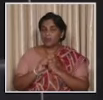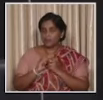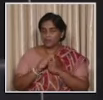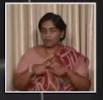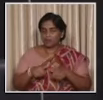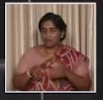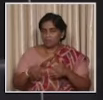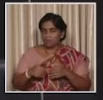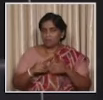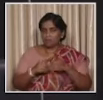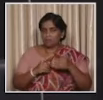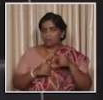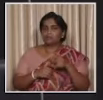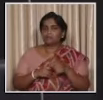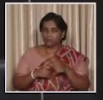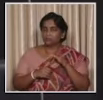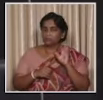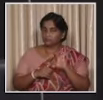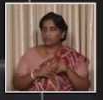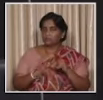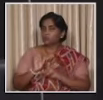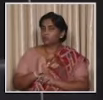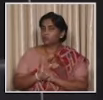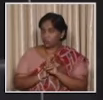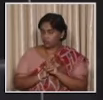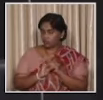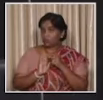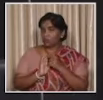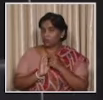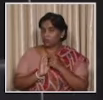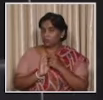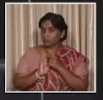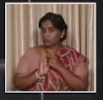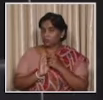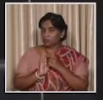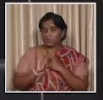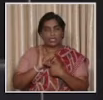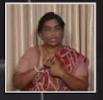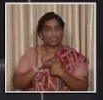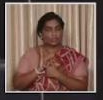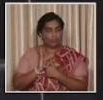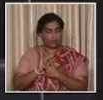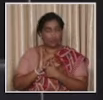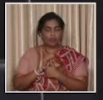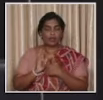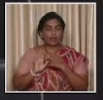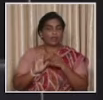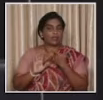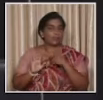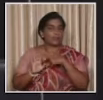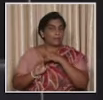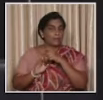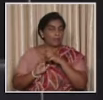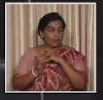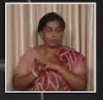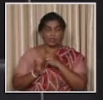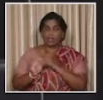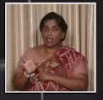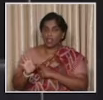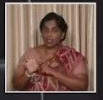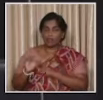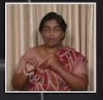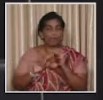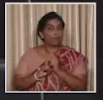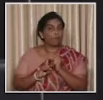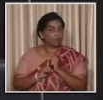in the northern area, towards Trincomalee. Also, Yanoya is a problem. Pulmode area, the water quality, there